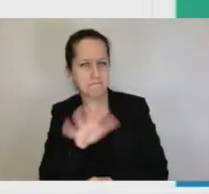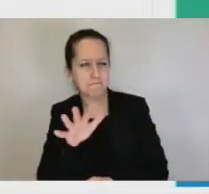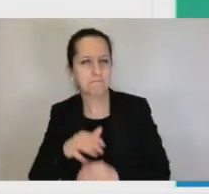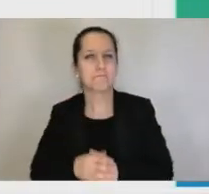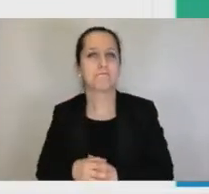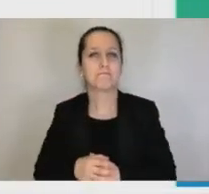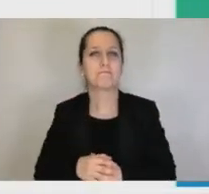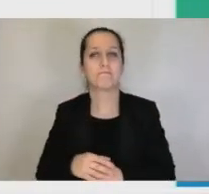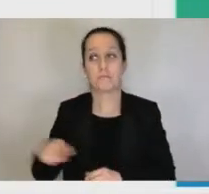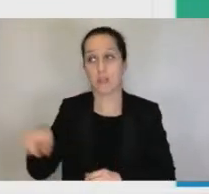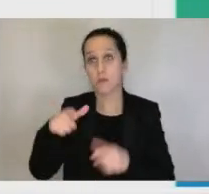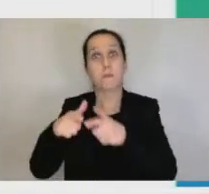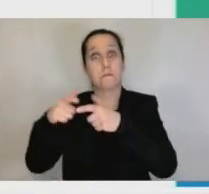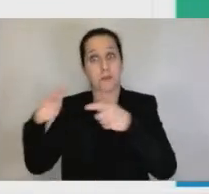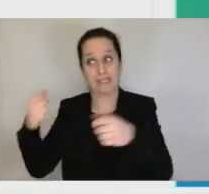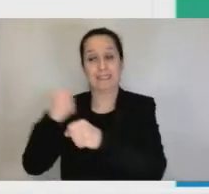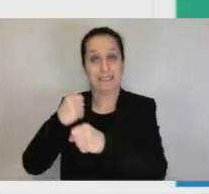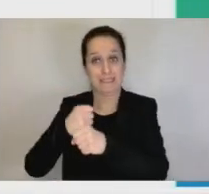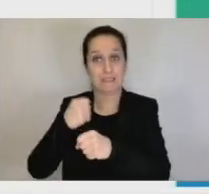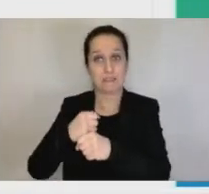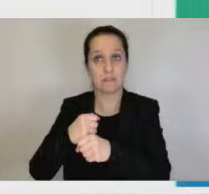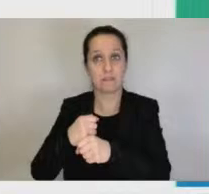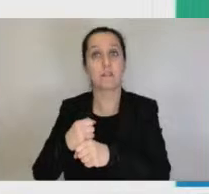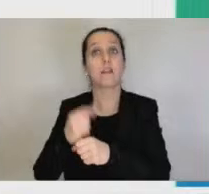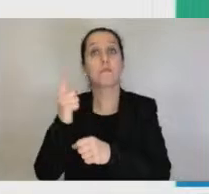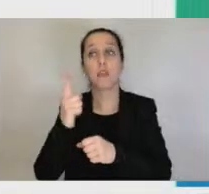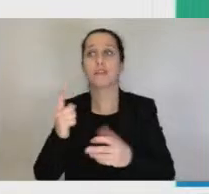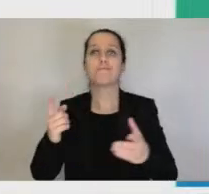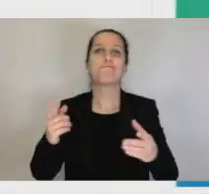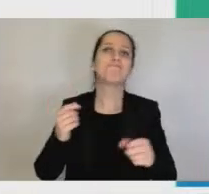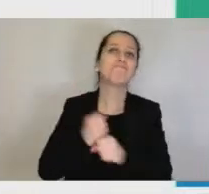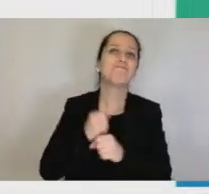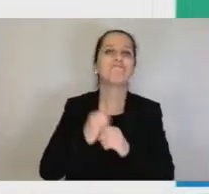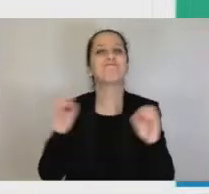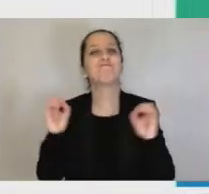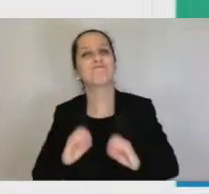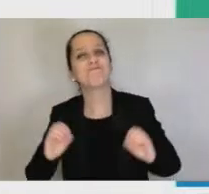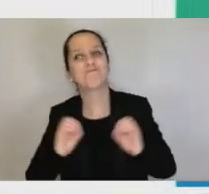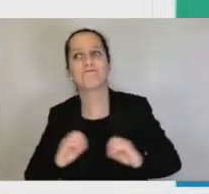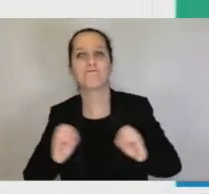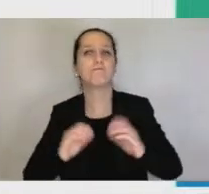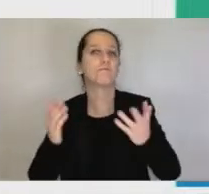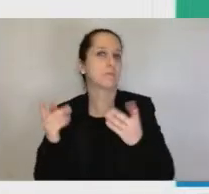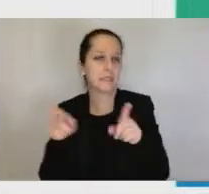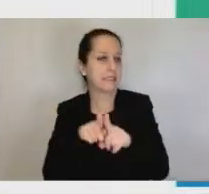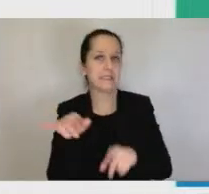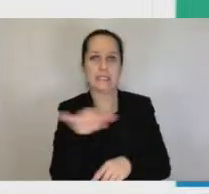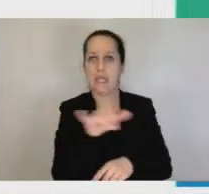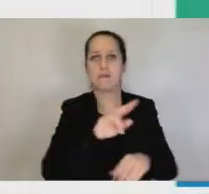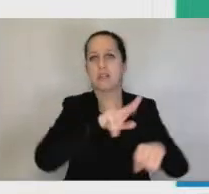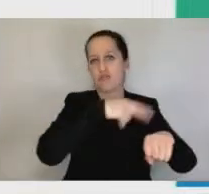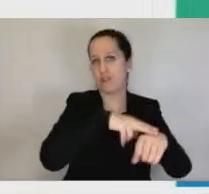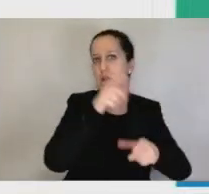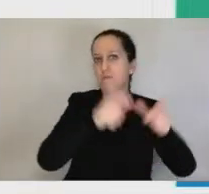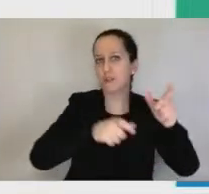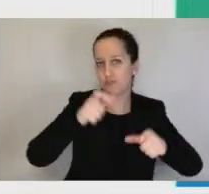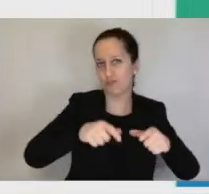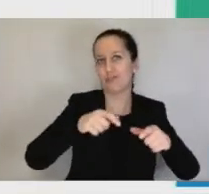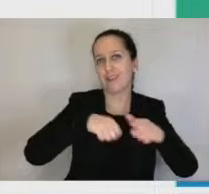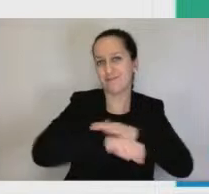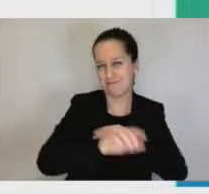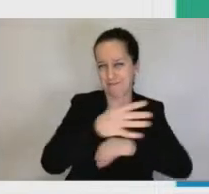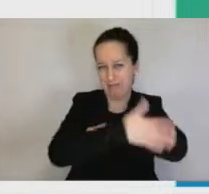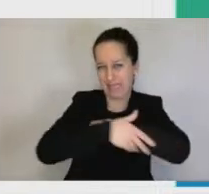have more participation, the migrants still have unemployment close to national